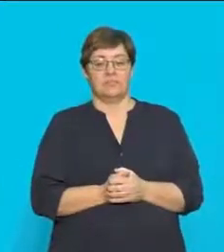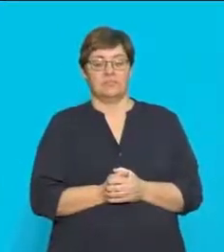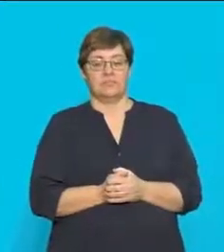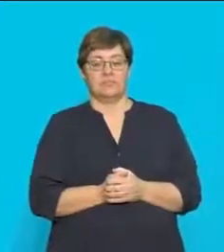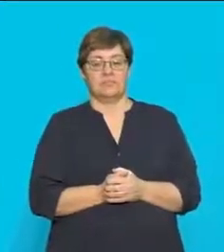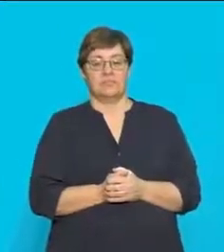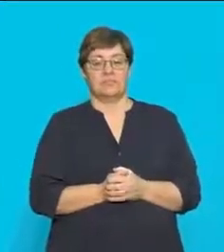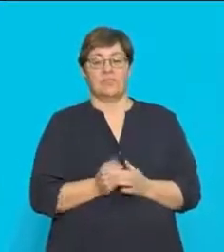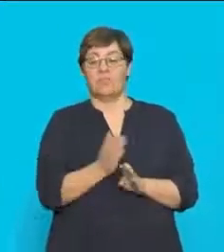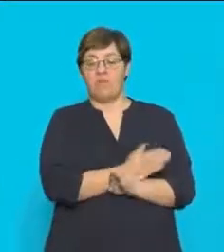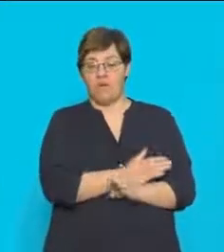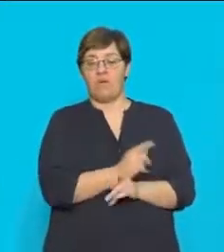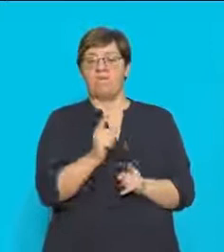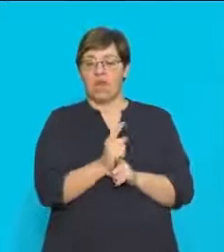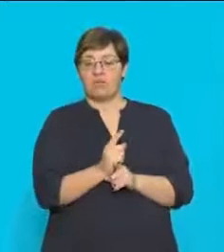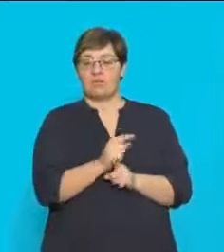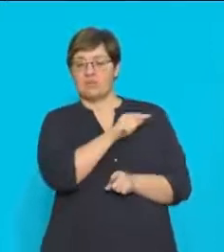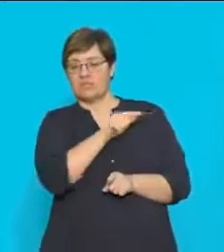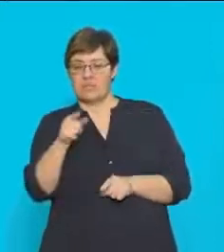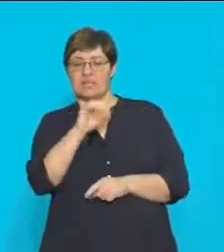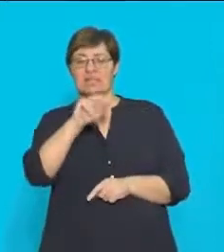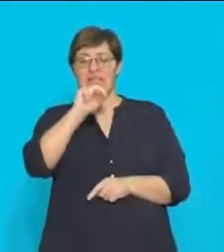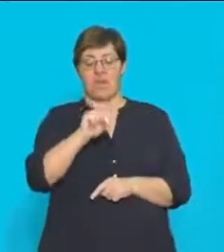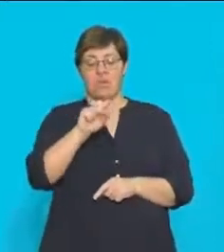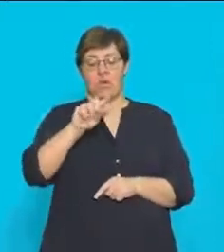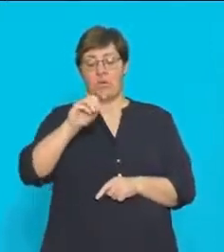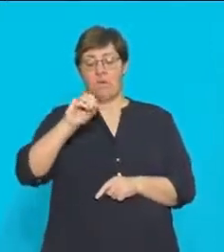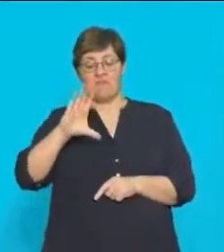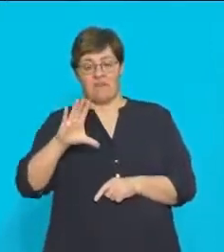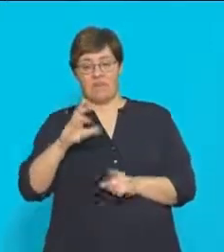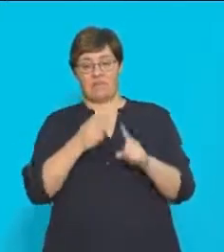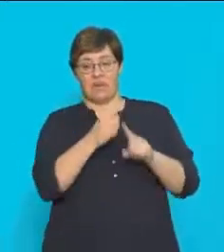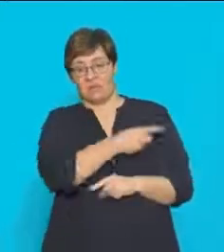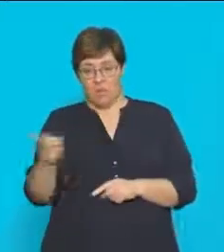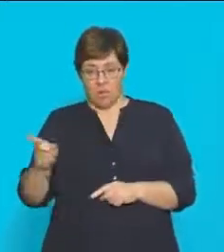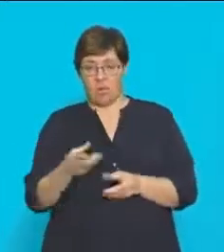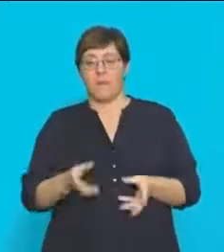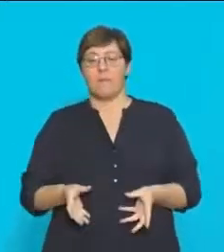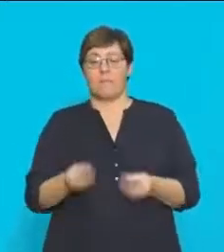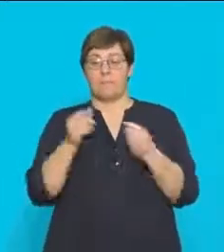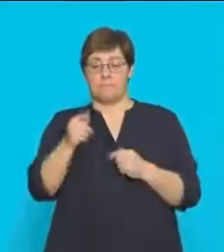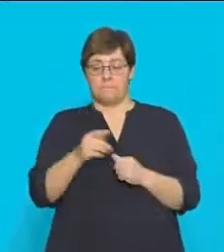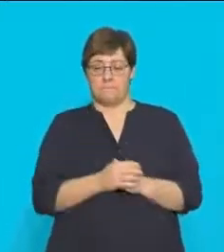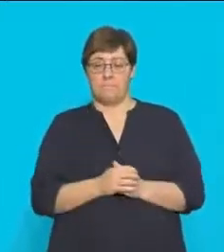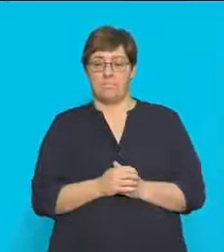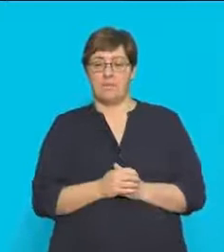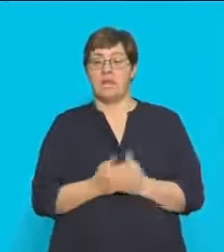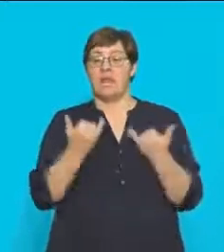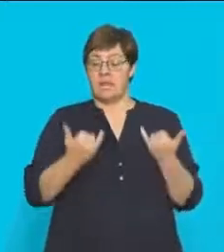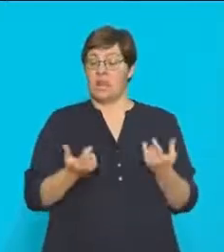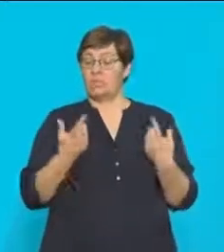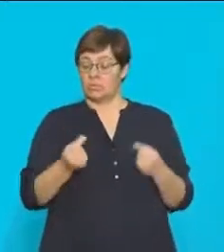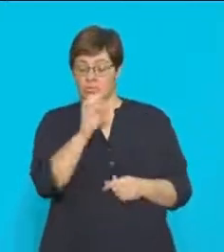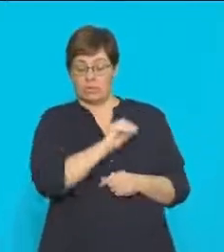Sorry, before we get to our calculator, we first multiply throughout by sine 105. So we end up with this fraction. And all we do